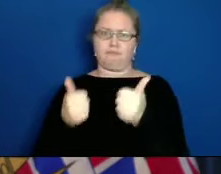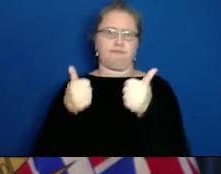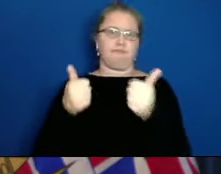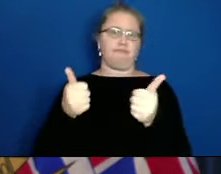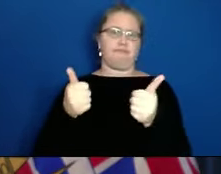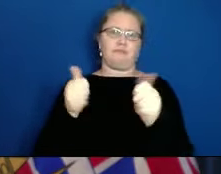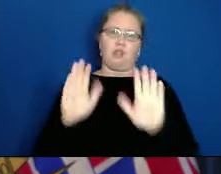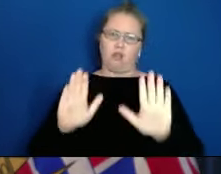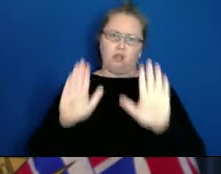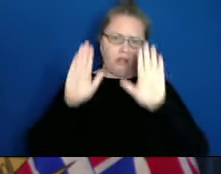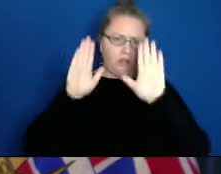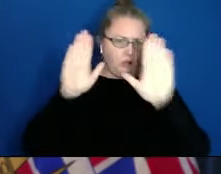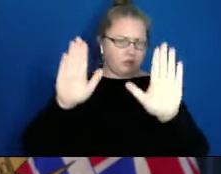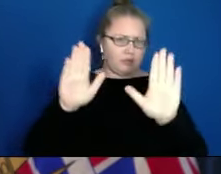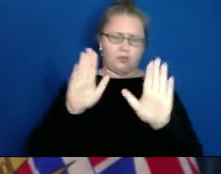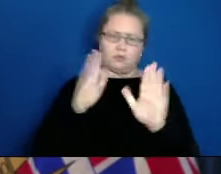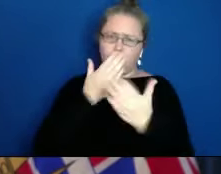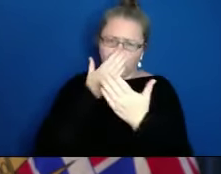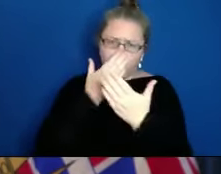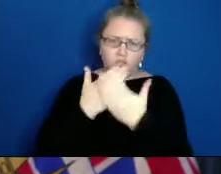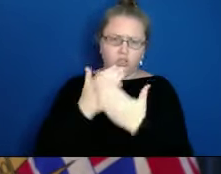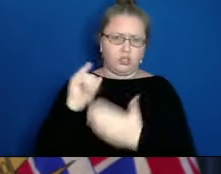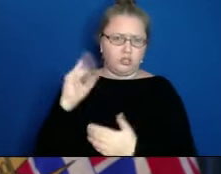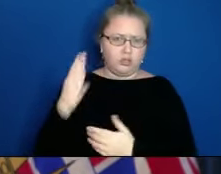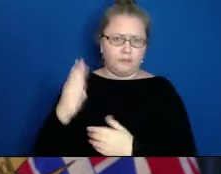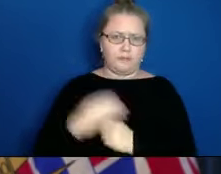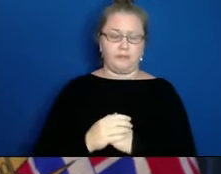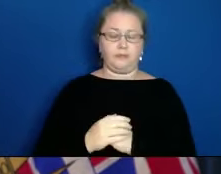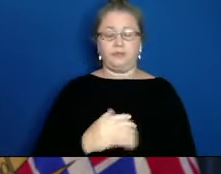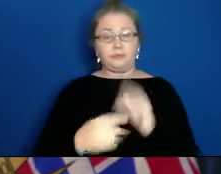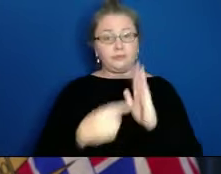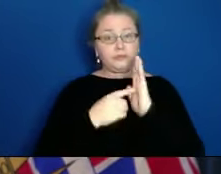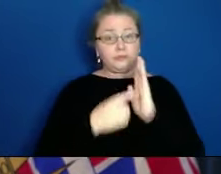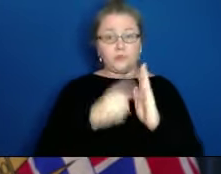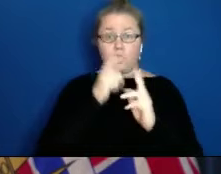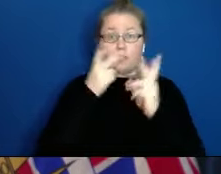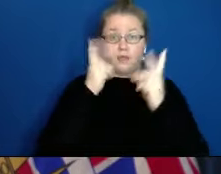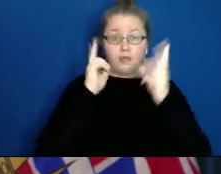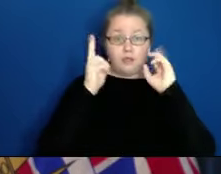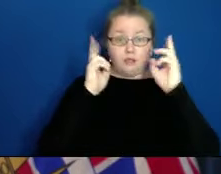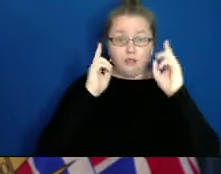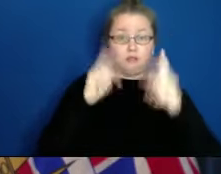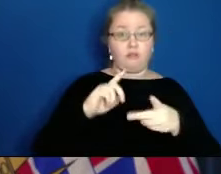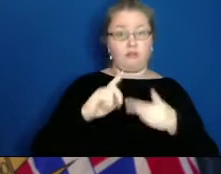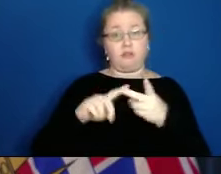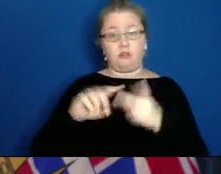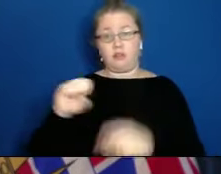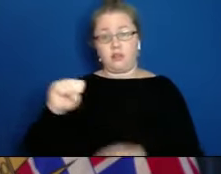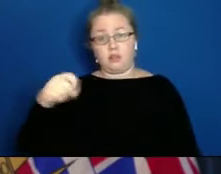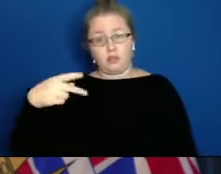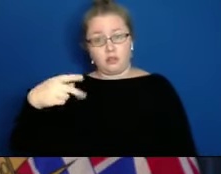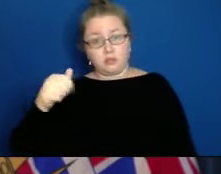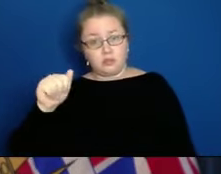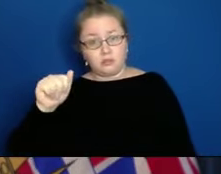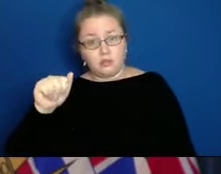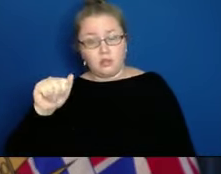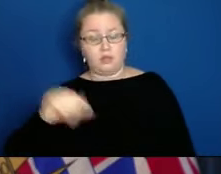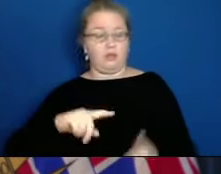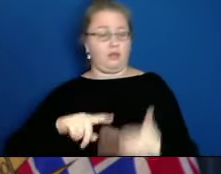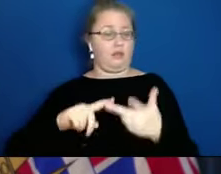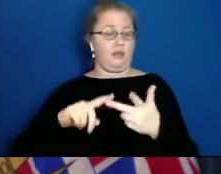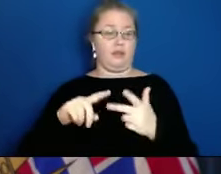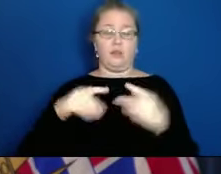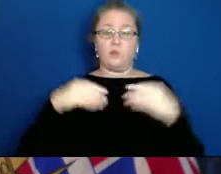great job. We only have to look at things like hair salons and spas and retail stores to show that